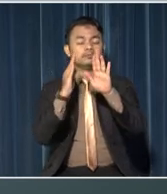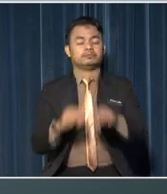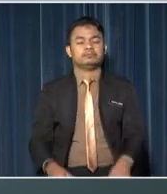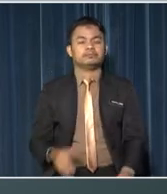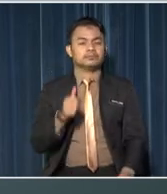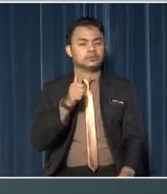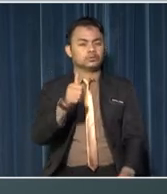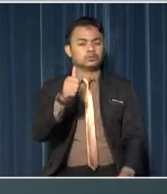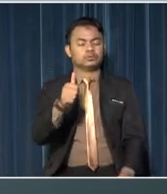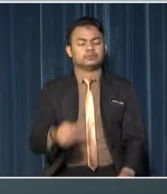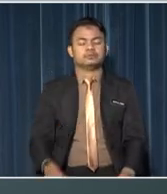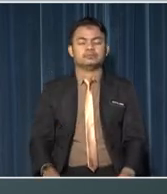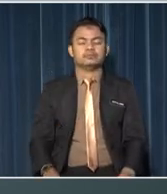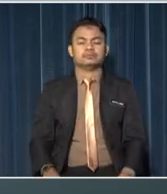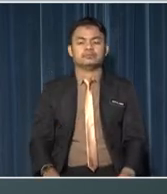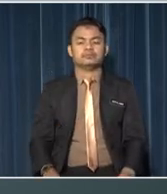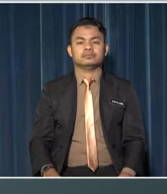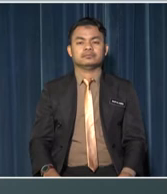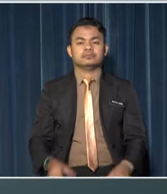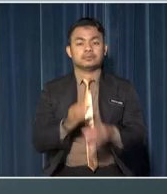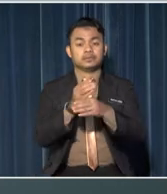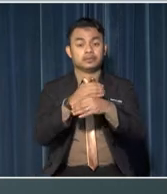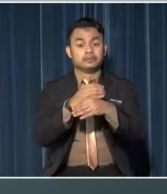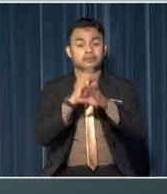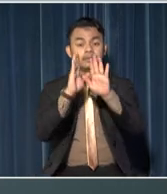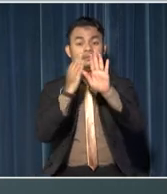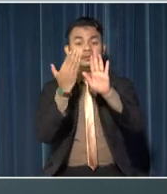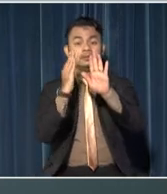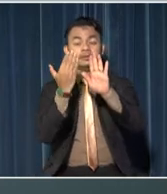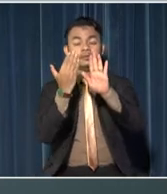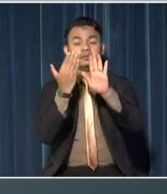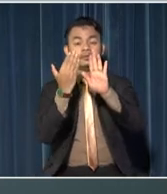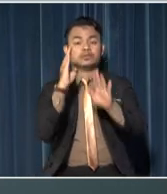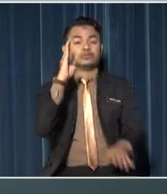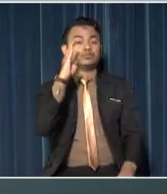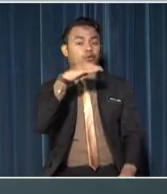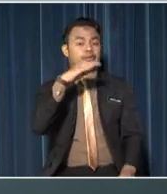Good! The shape of the door is a cuboid.